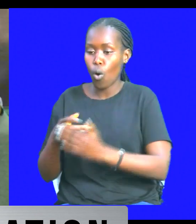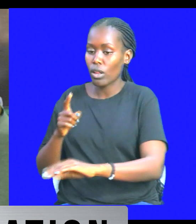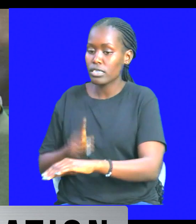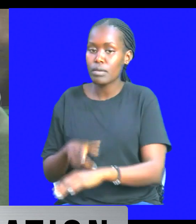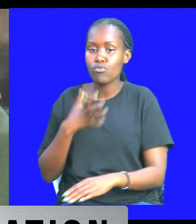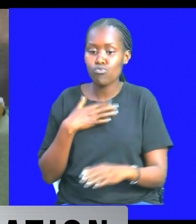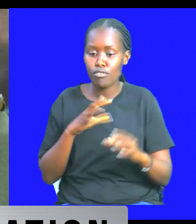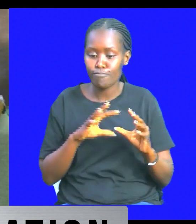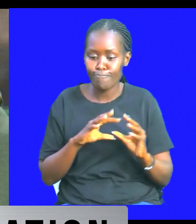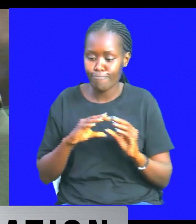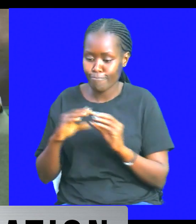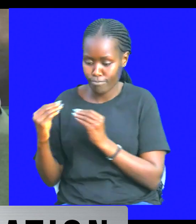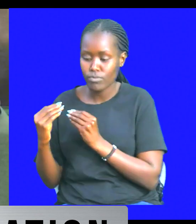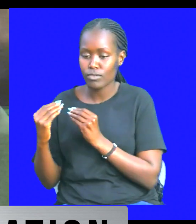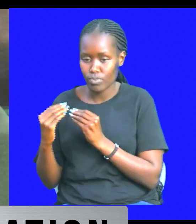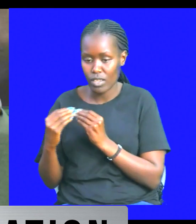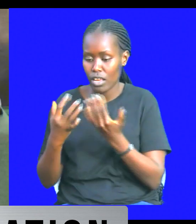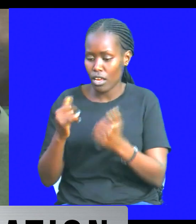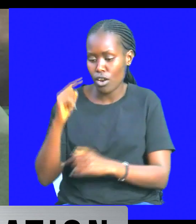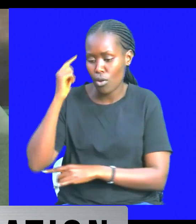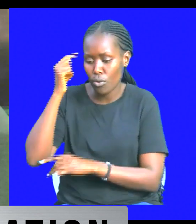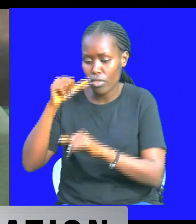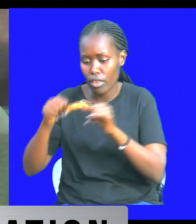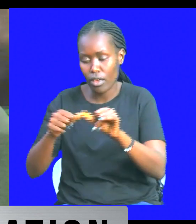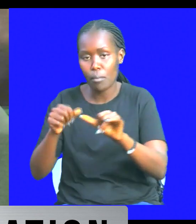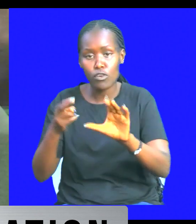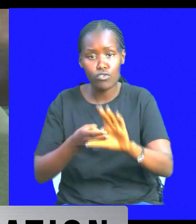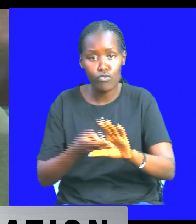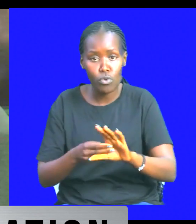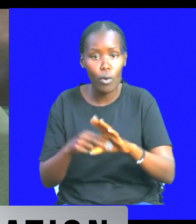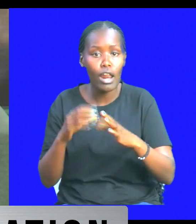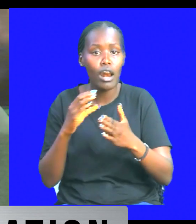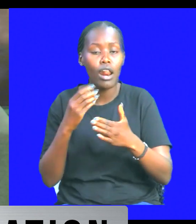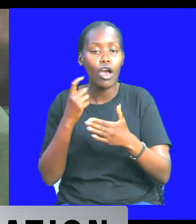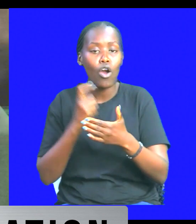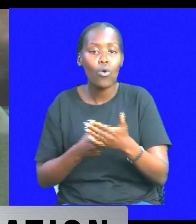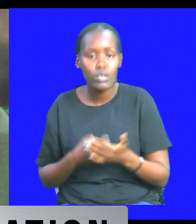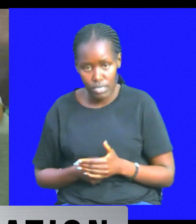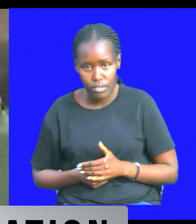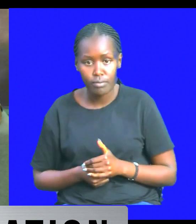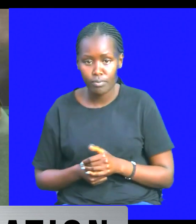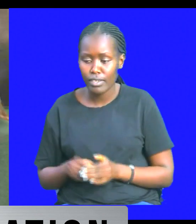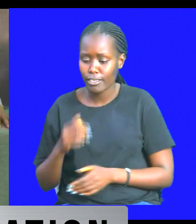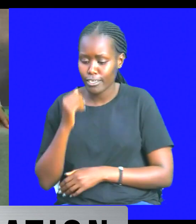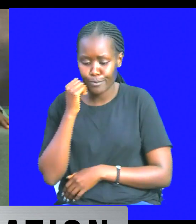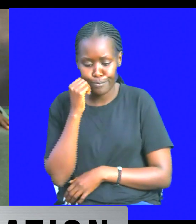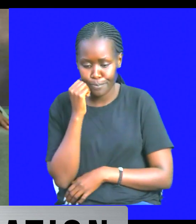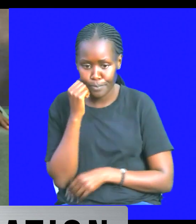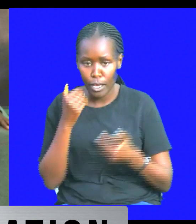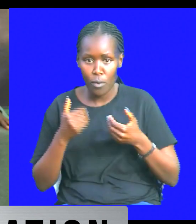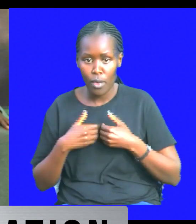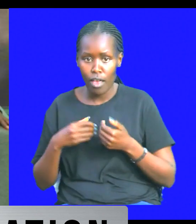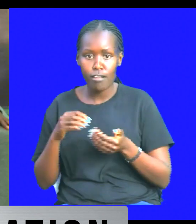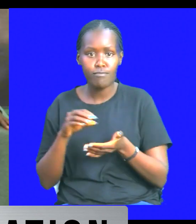somewhere, now you have to think about the fuel costs. And it is sad that we are facing this scenario,